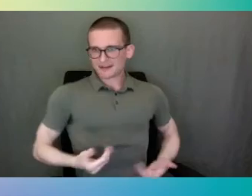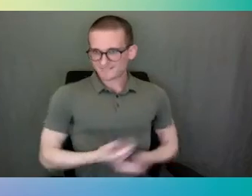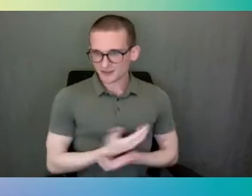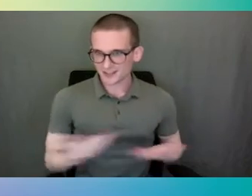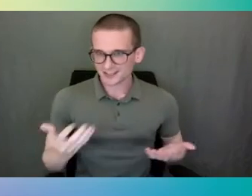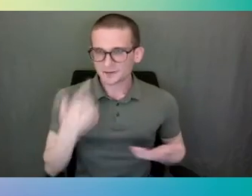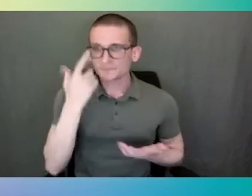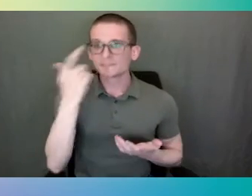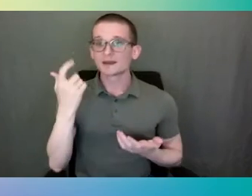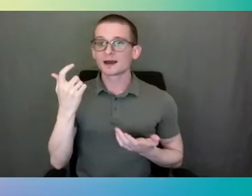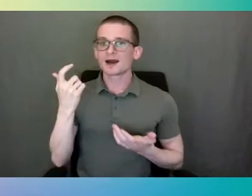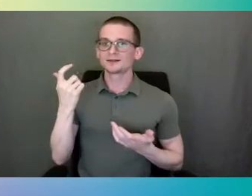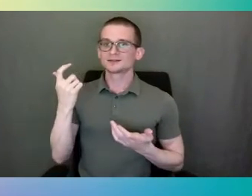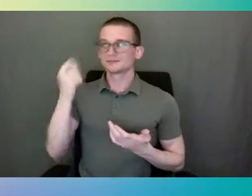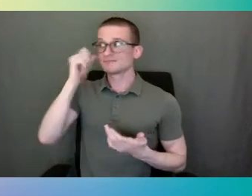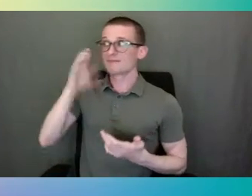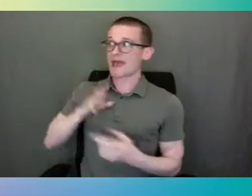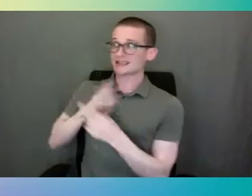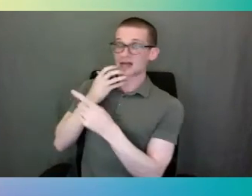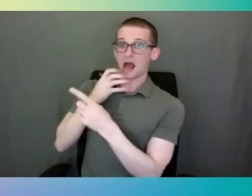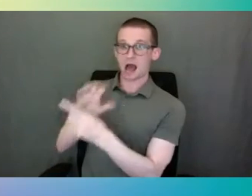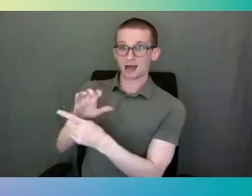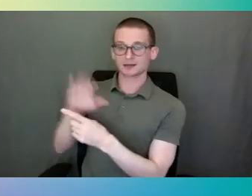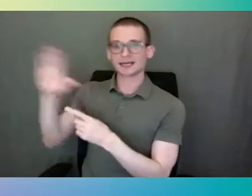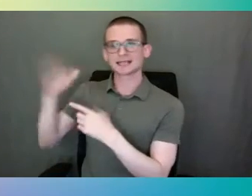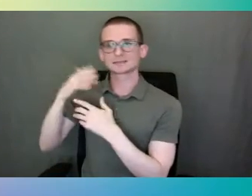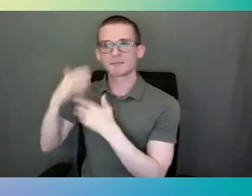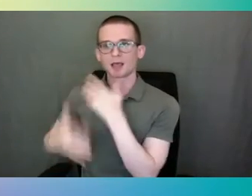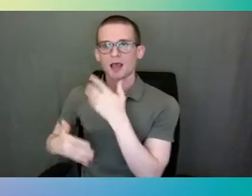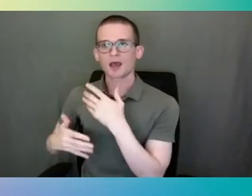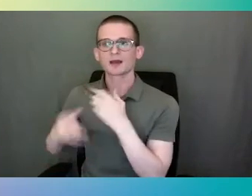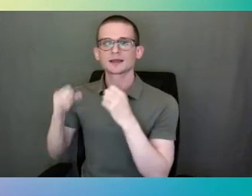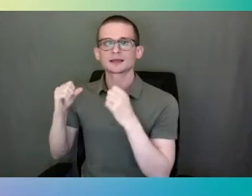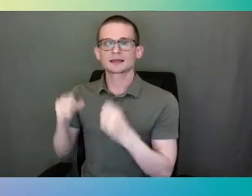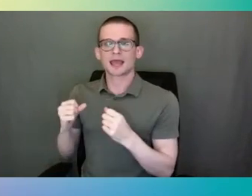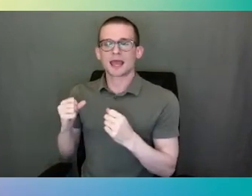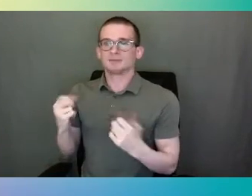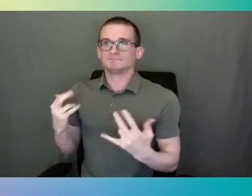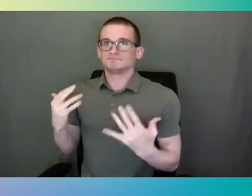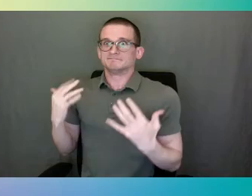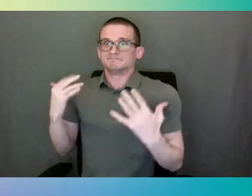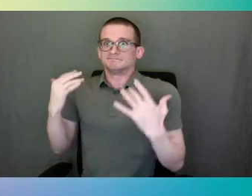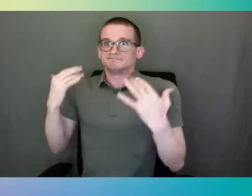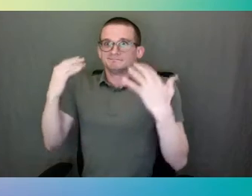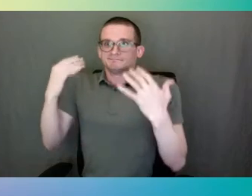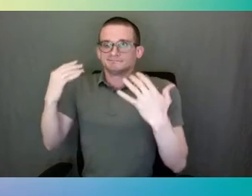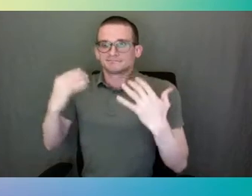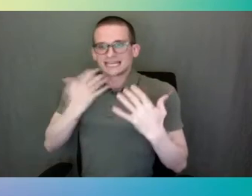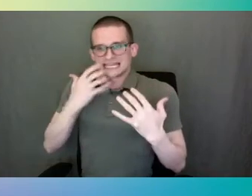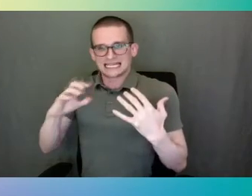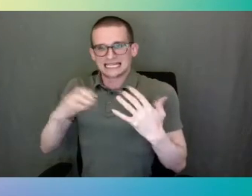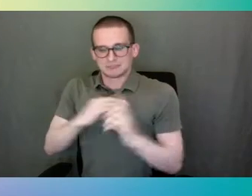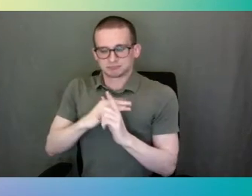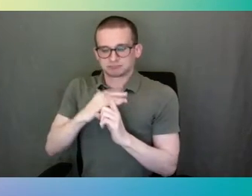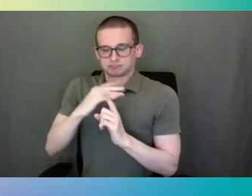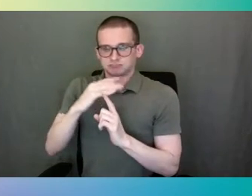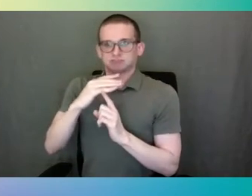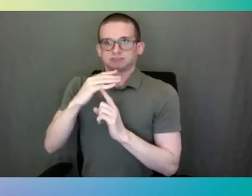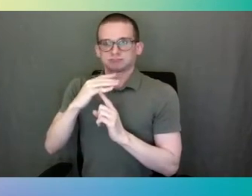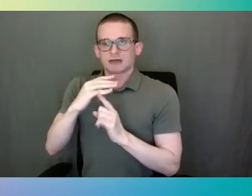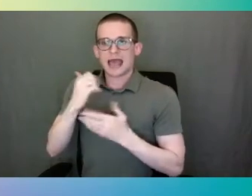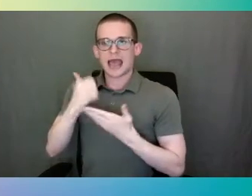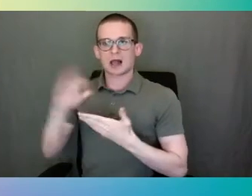he was hot, his blood could be pushed up through his body. His body had the heat to push his blood up and make his